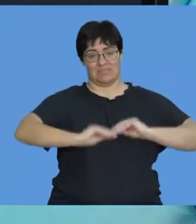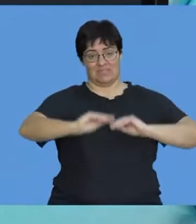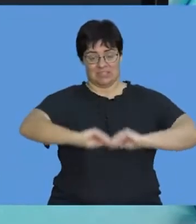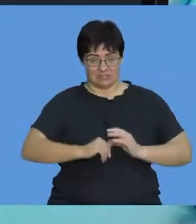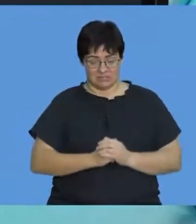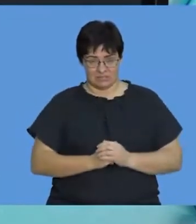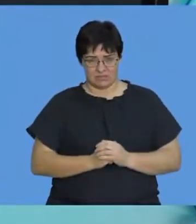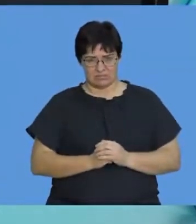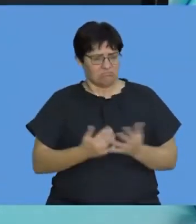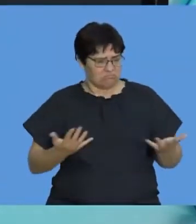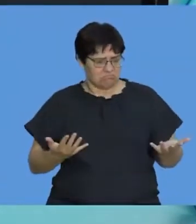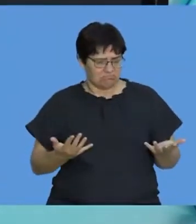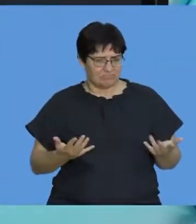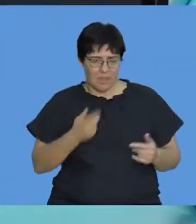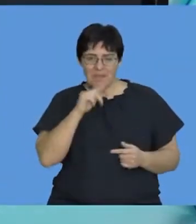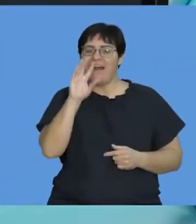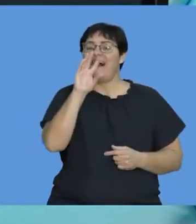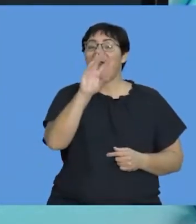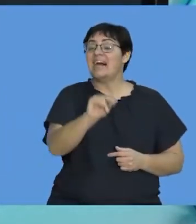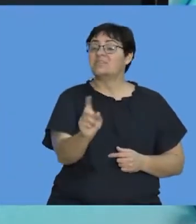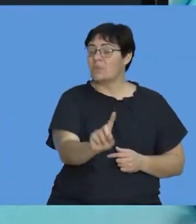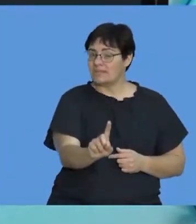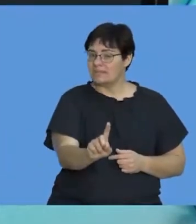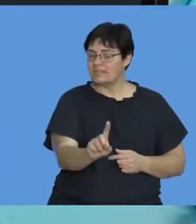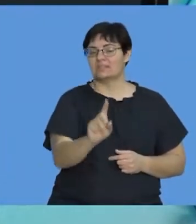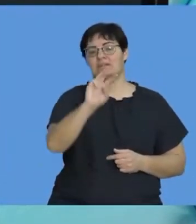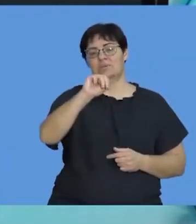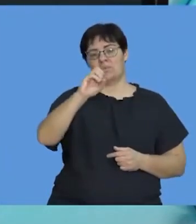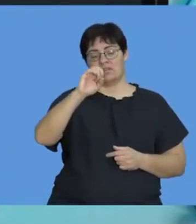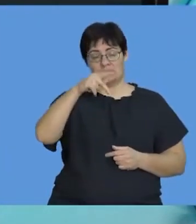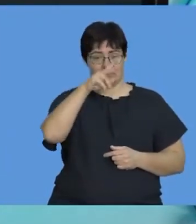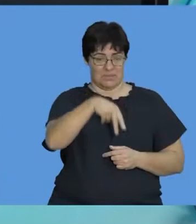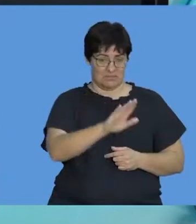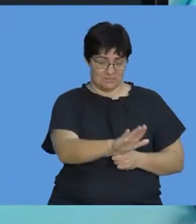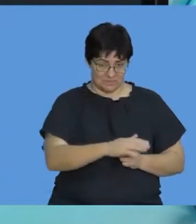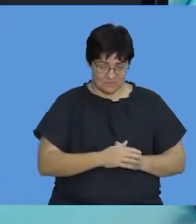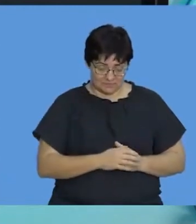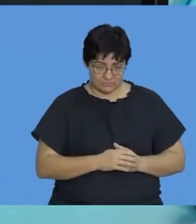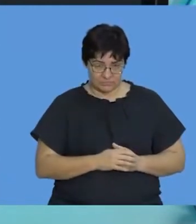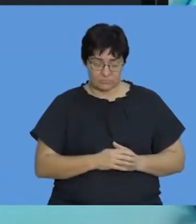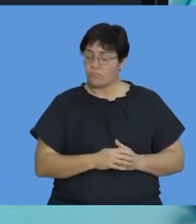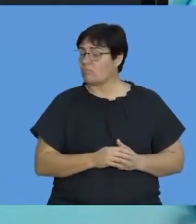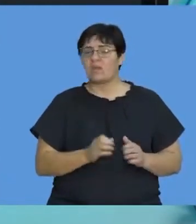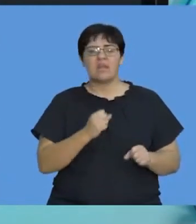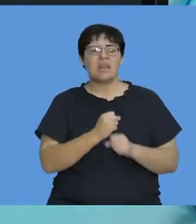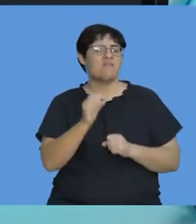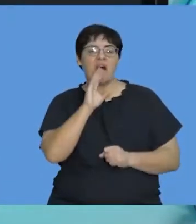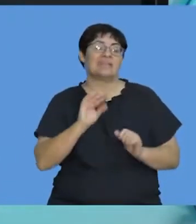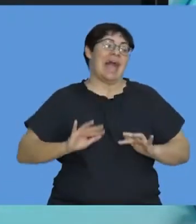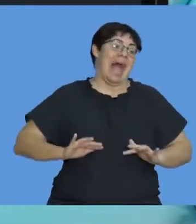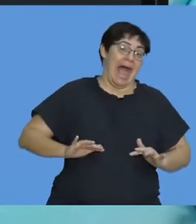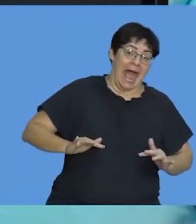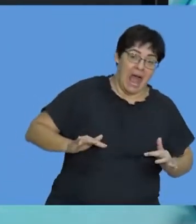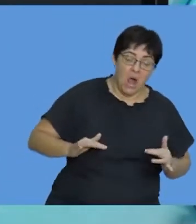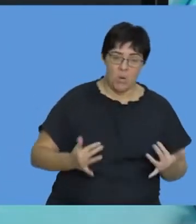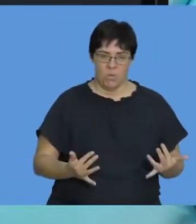So obviously, I'm asking in terms of momentum. Okay? I didn't ask how does